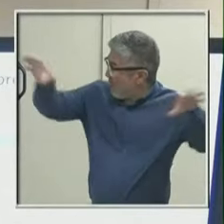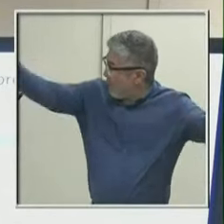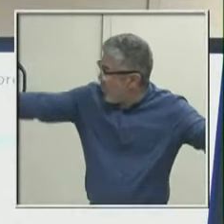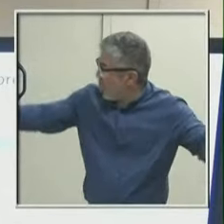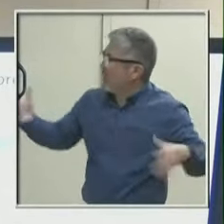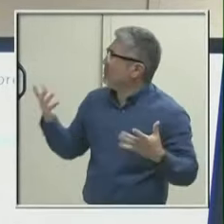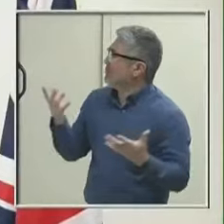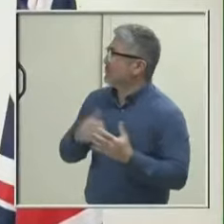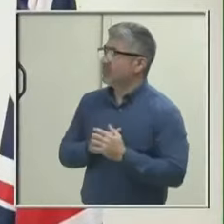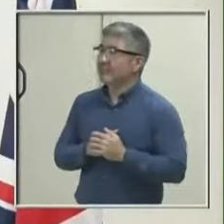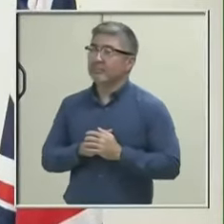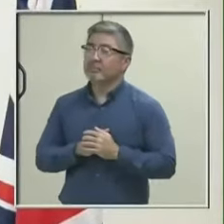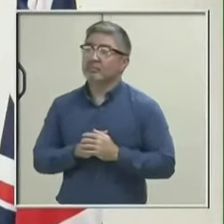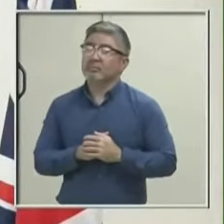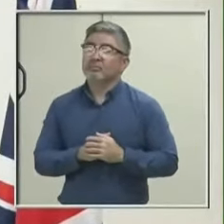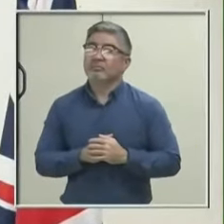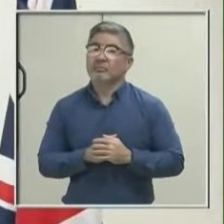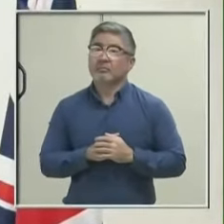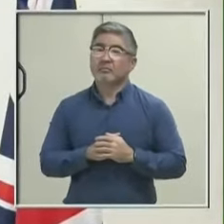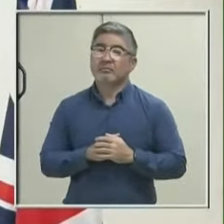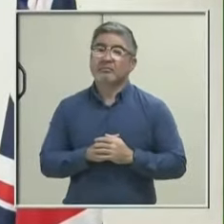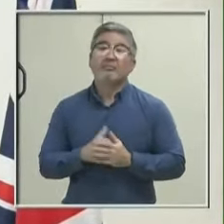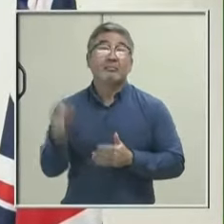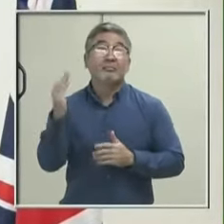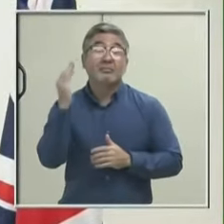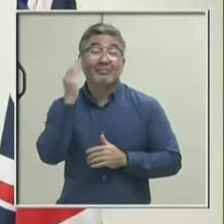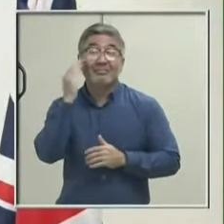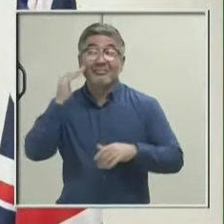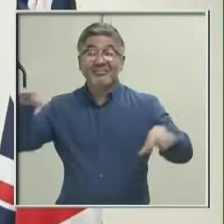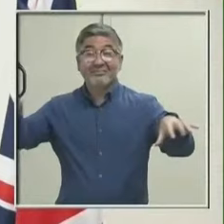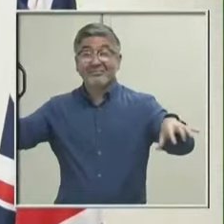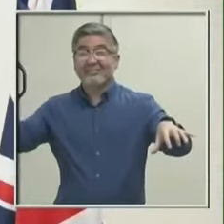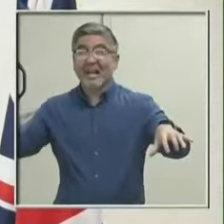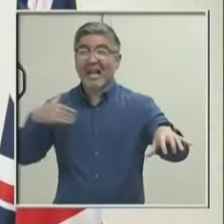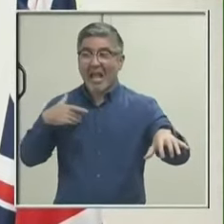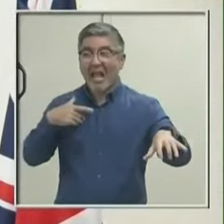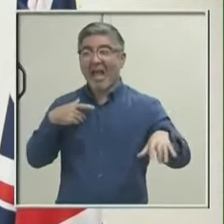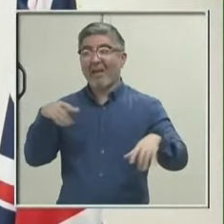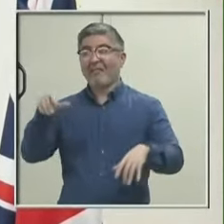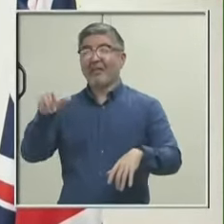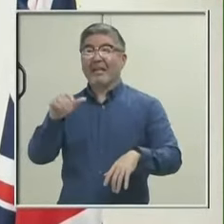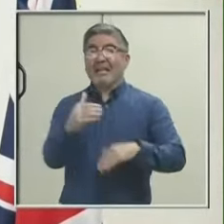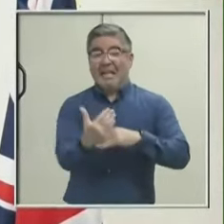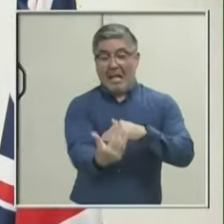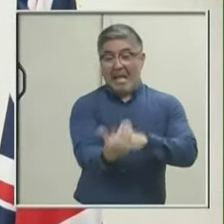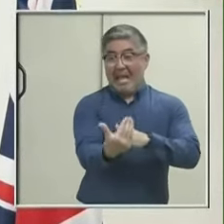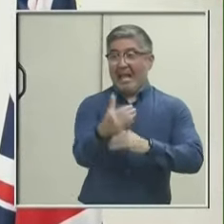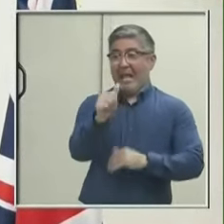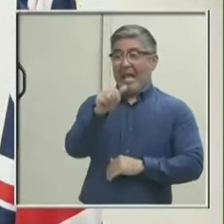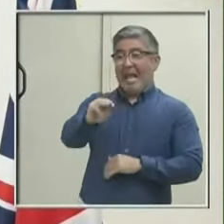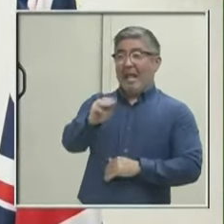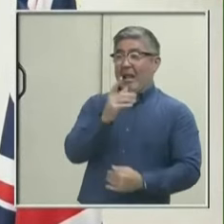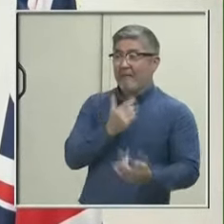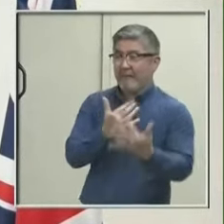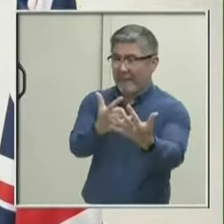So we do know the extent of what we call the AM fire and the location where it was based on